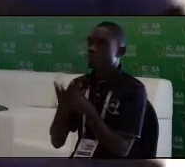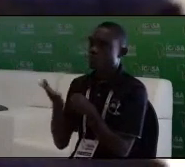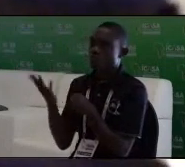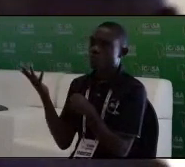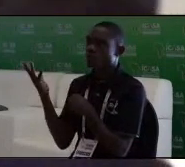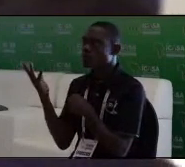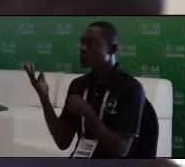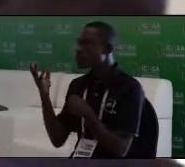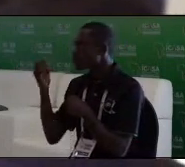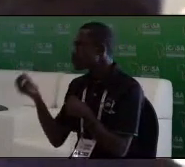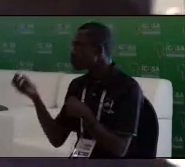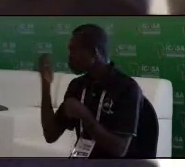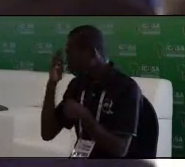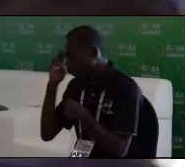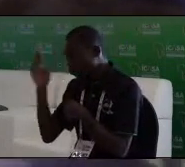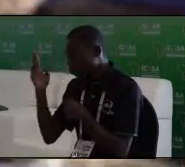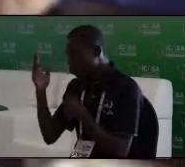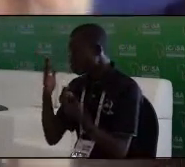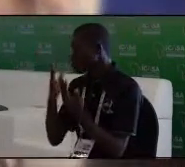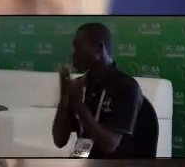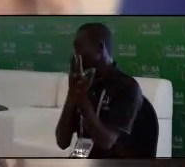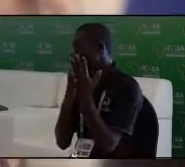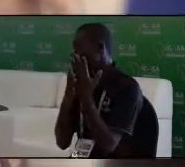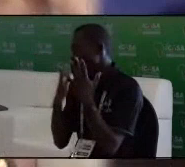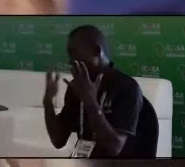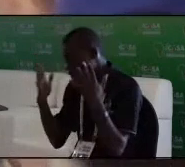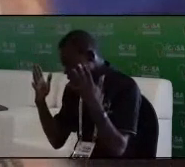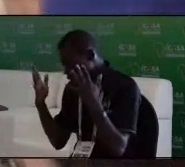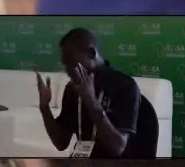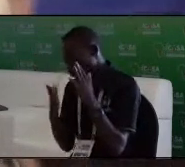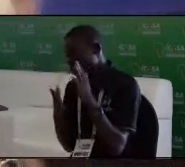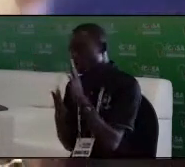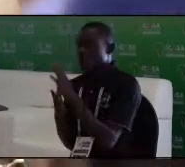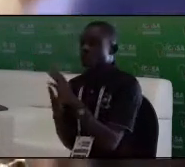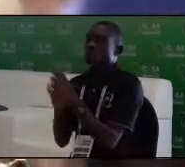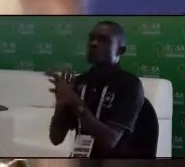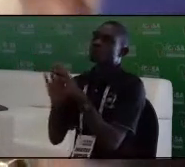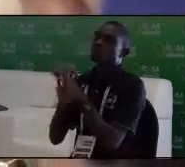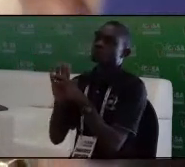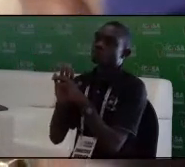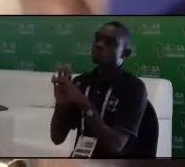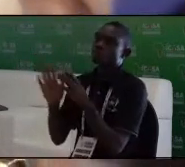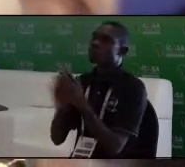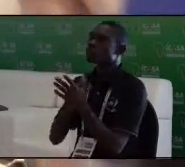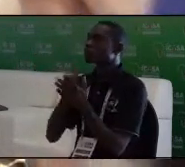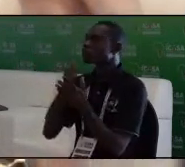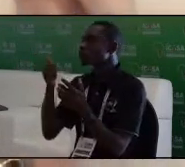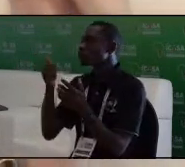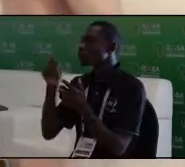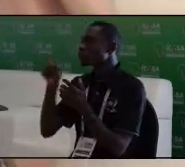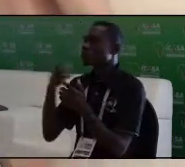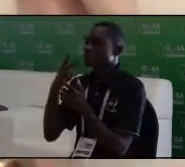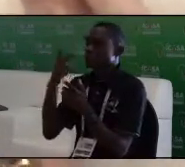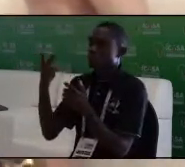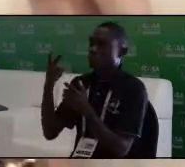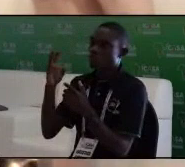self-tests. And we saw those countries sort of accelerate more. And we're going to hear from some of those countries. We've ended up spending about 16.2